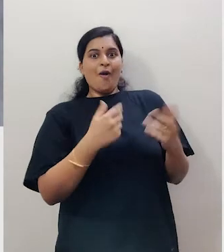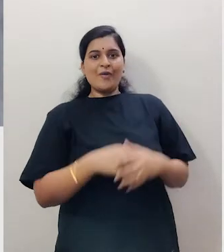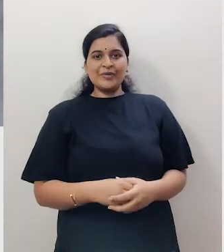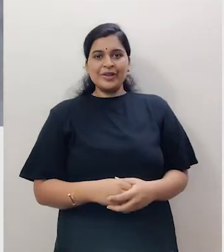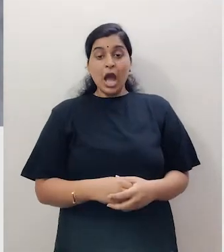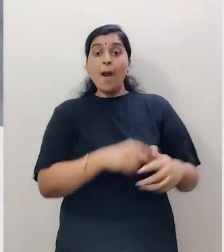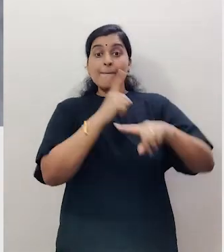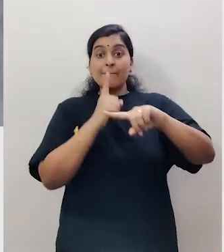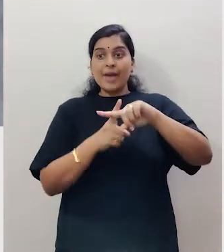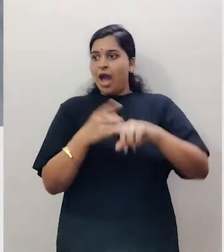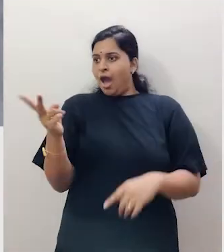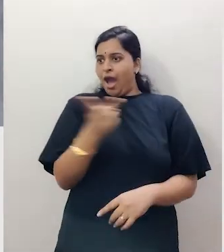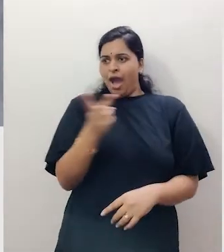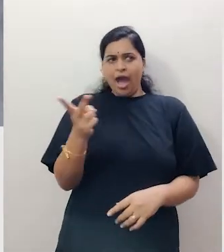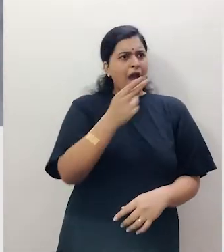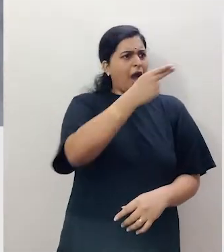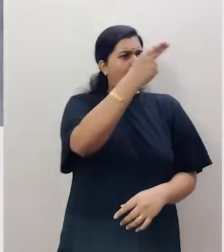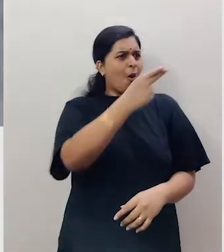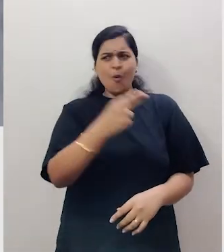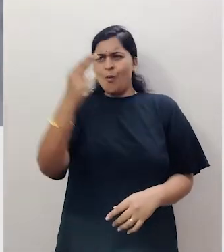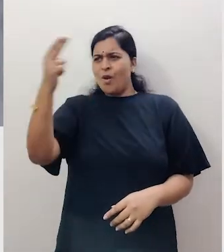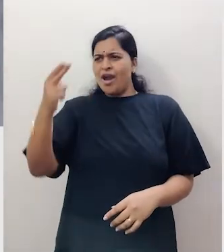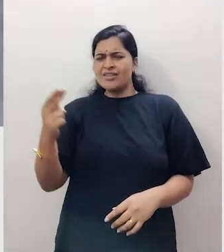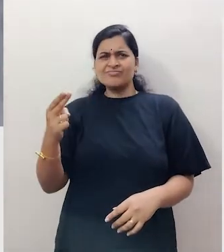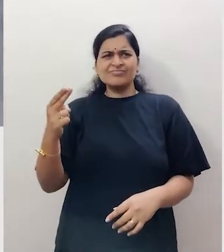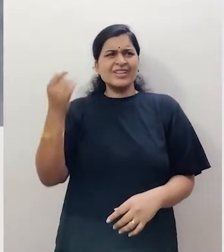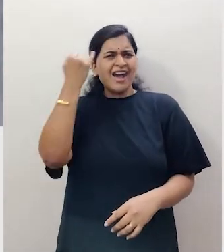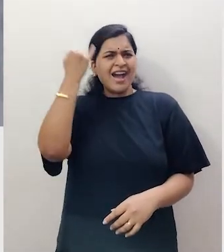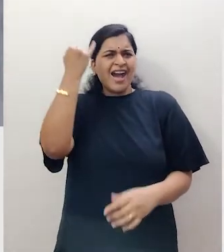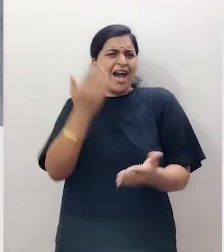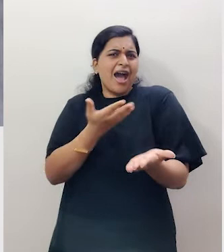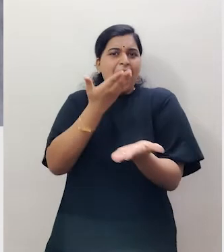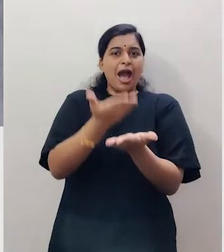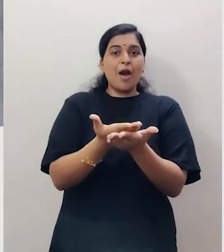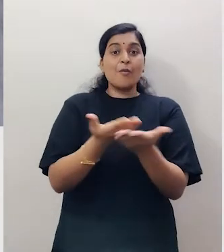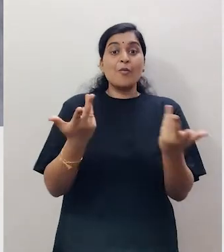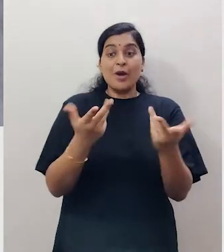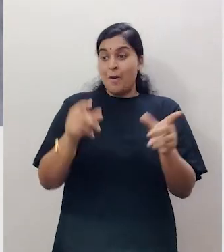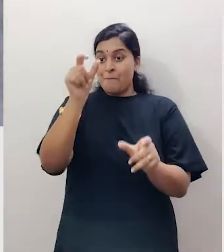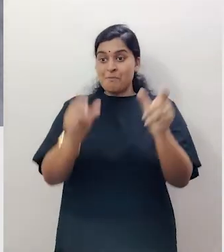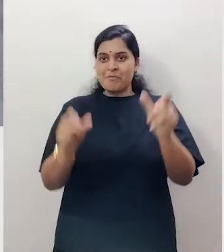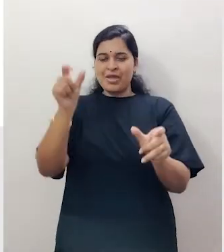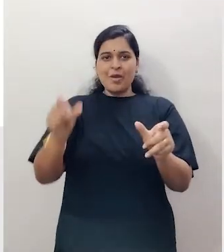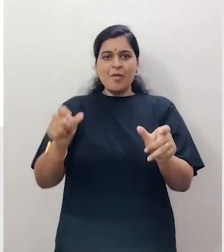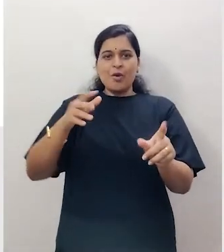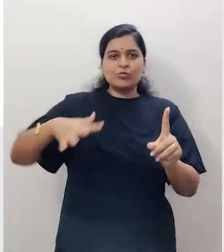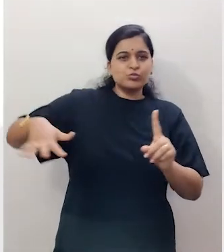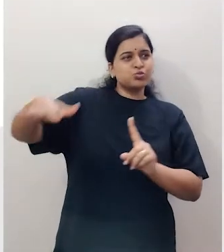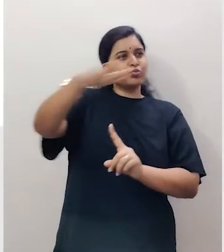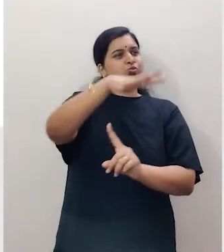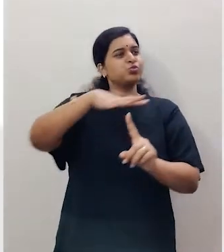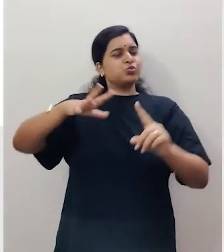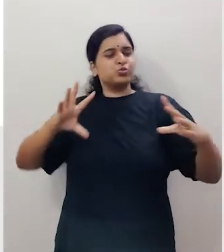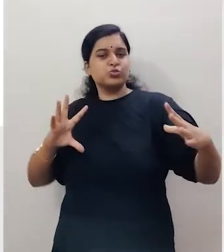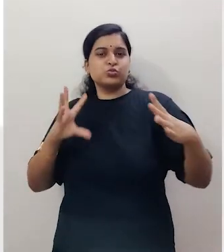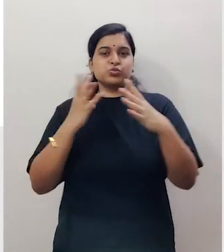both these works also signify a common idea: the interconnectedness of everything in the universe. Whether it is